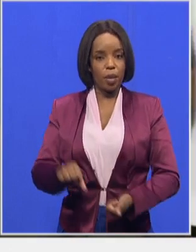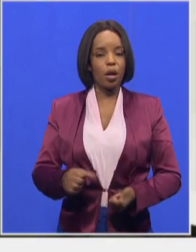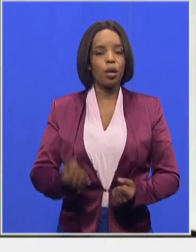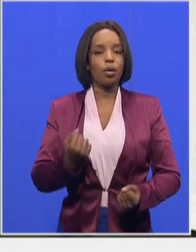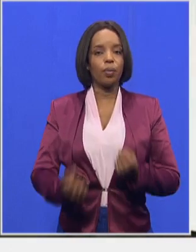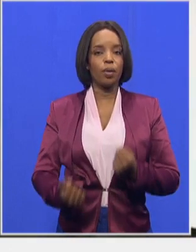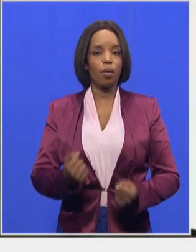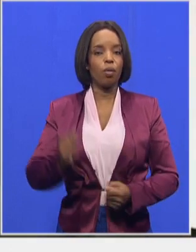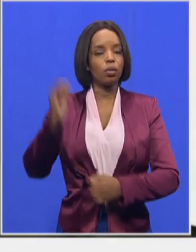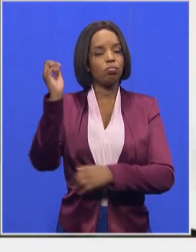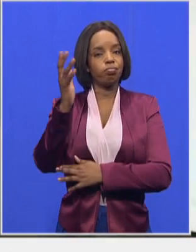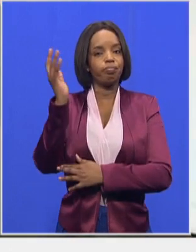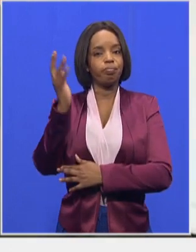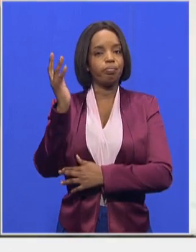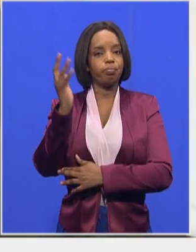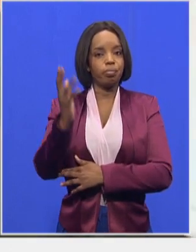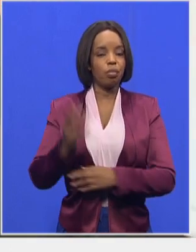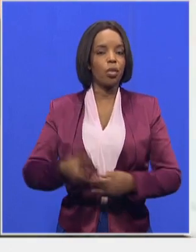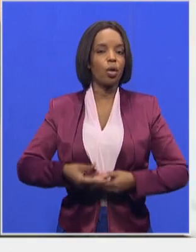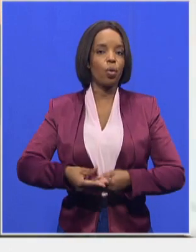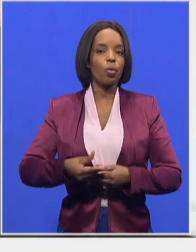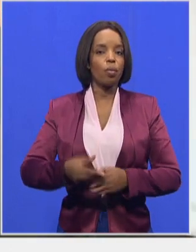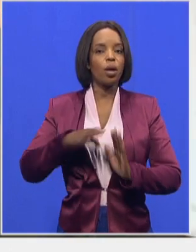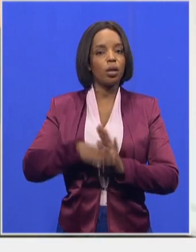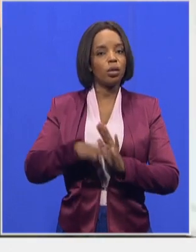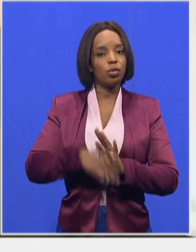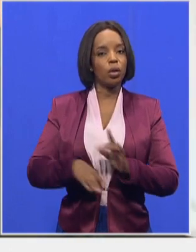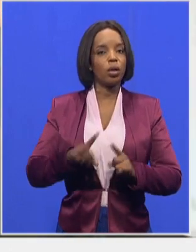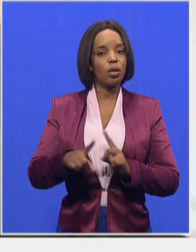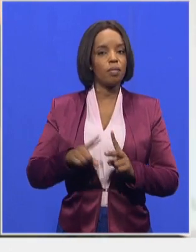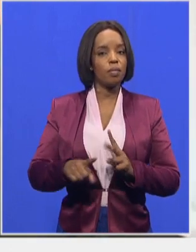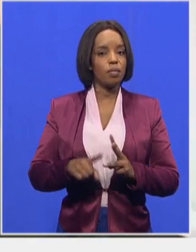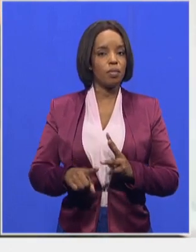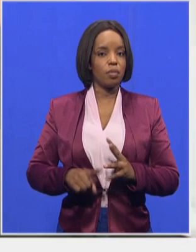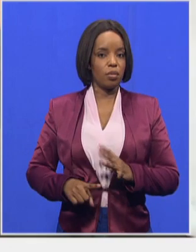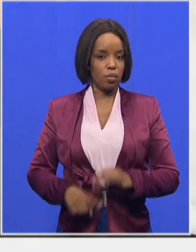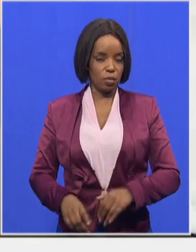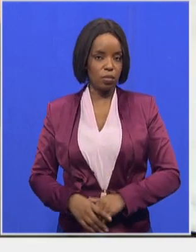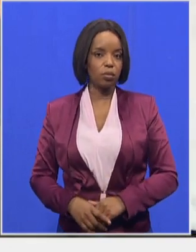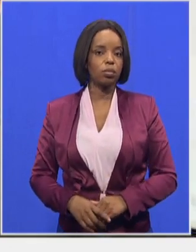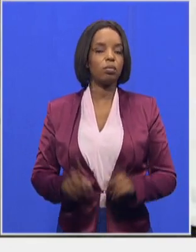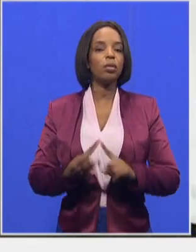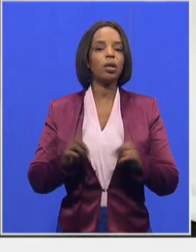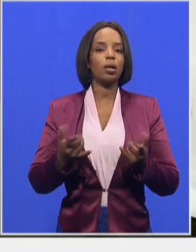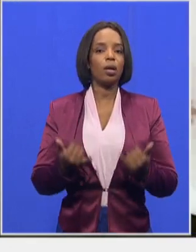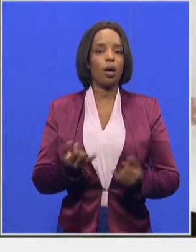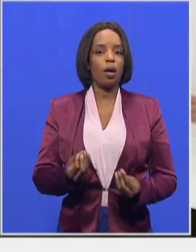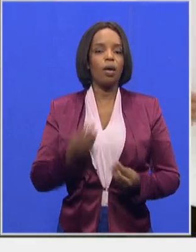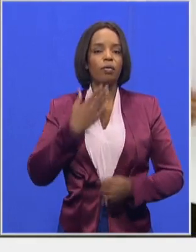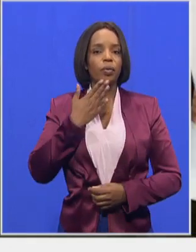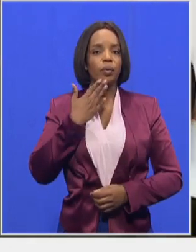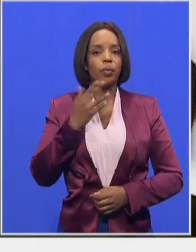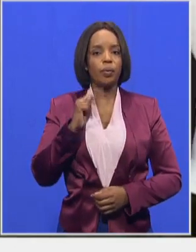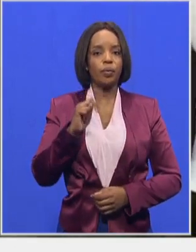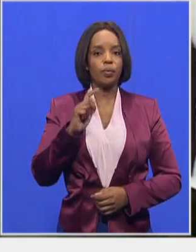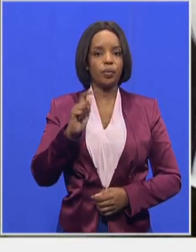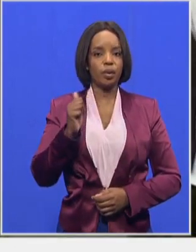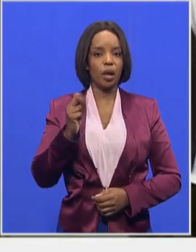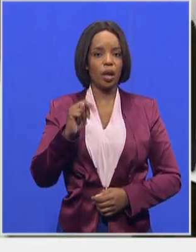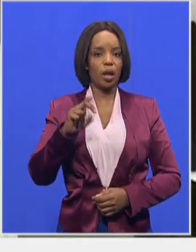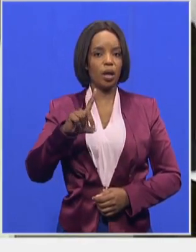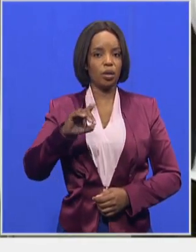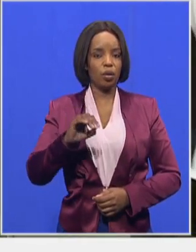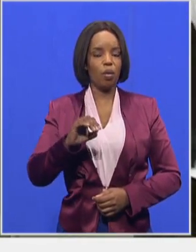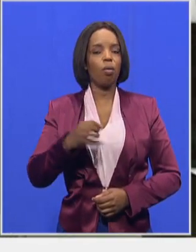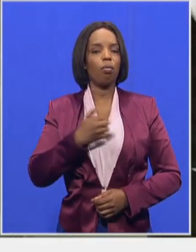about those outstanding documents that are missing. I'm just going to rope in now Ntando Kuzwayo. He is the spokesperson for